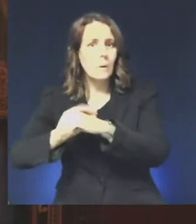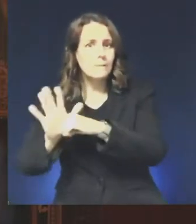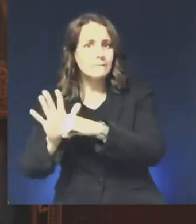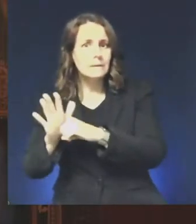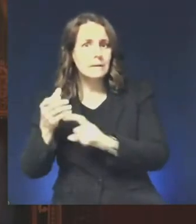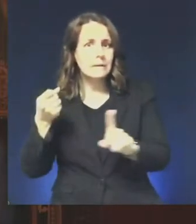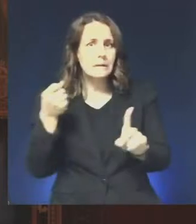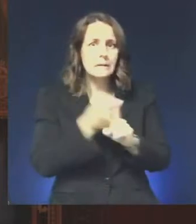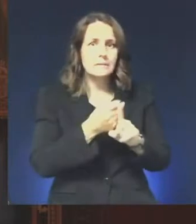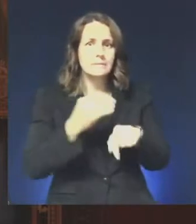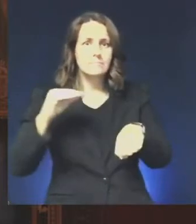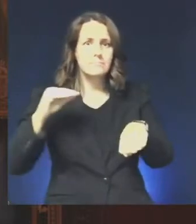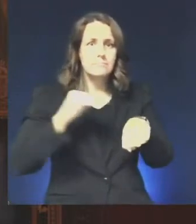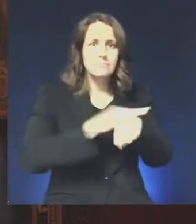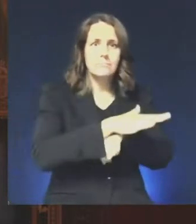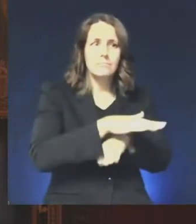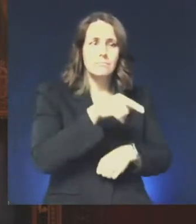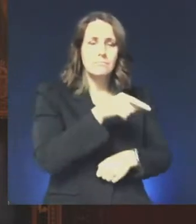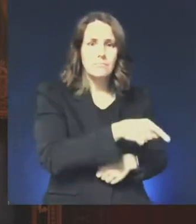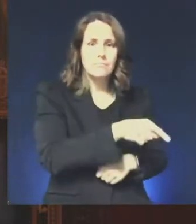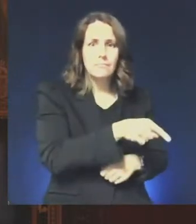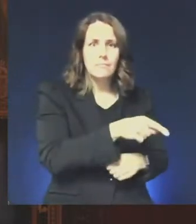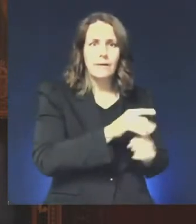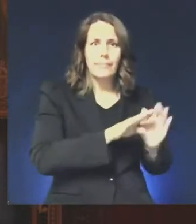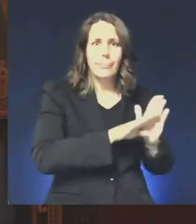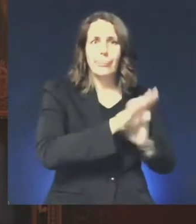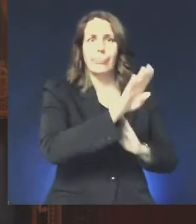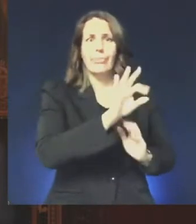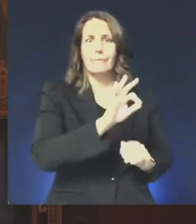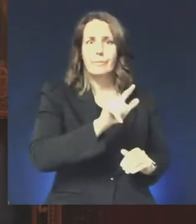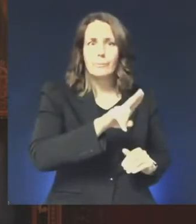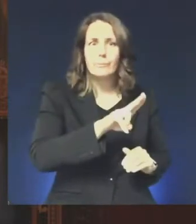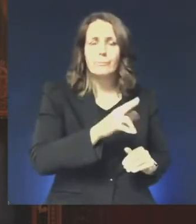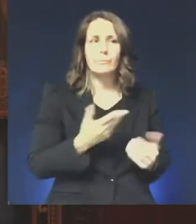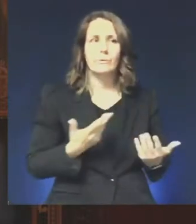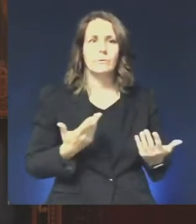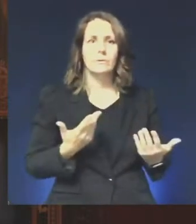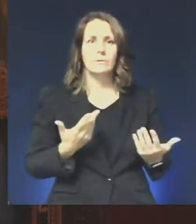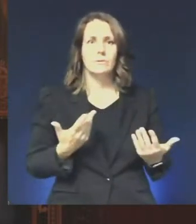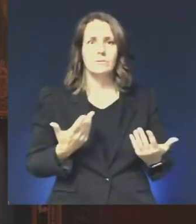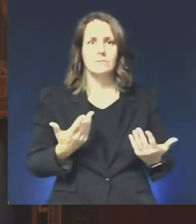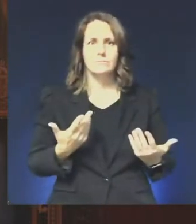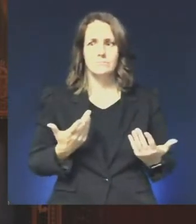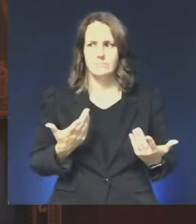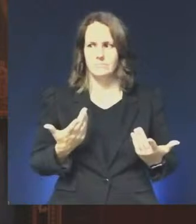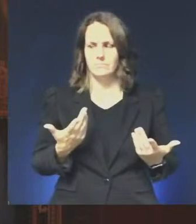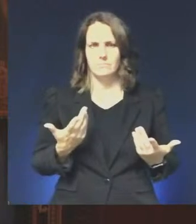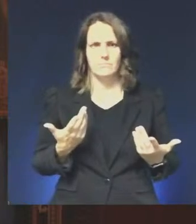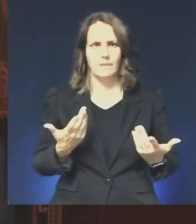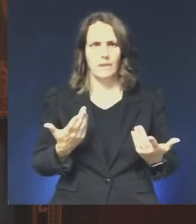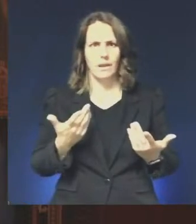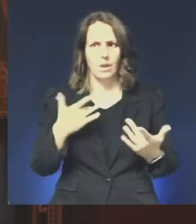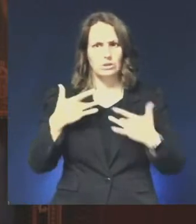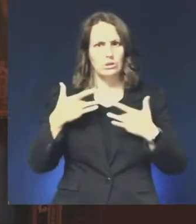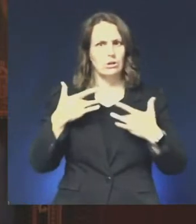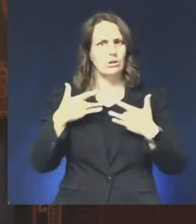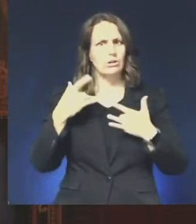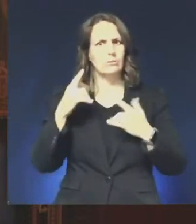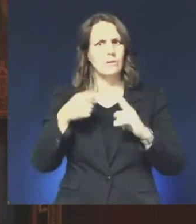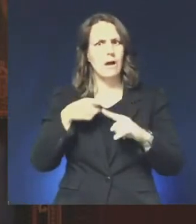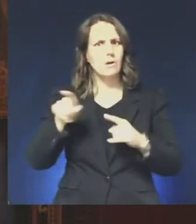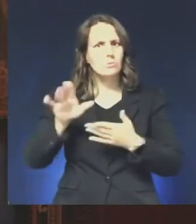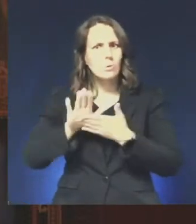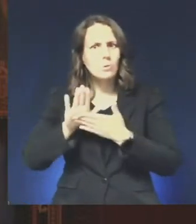from reaching our schools and other settings where our young people are, because our hospital resources to take care of